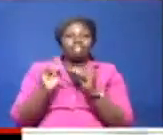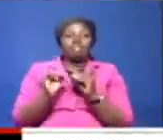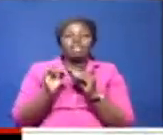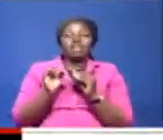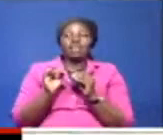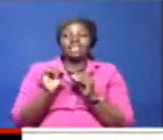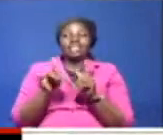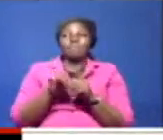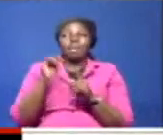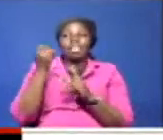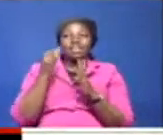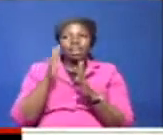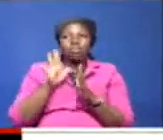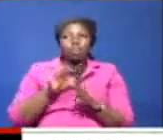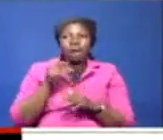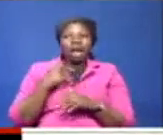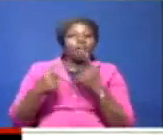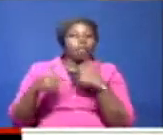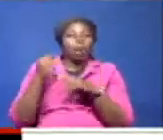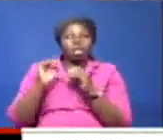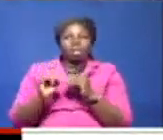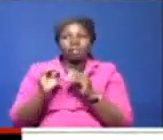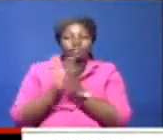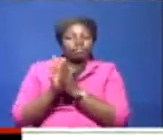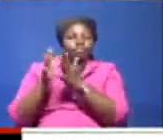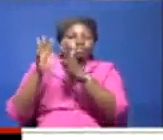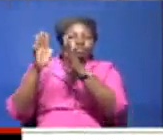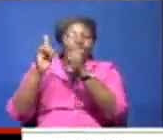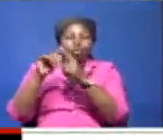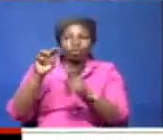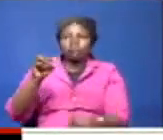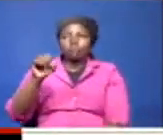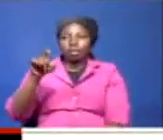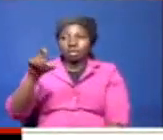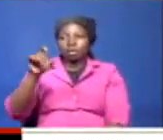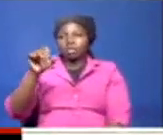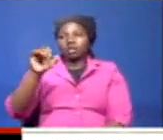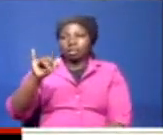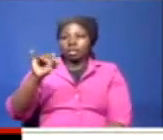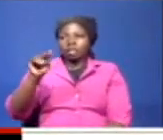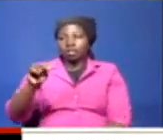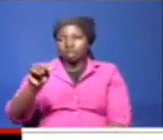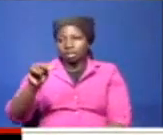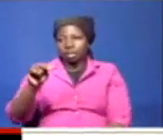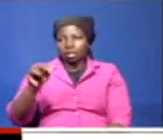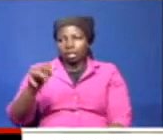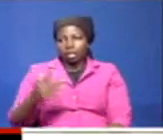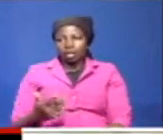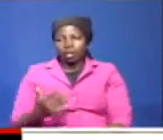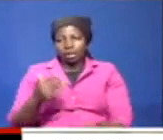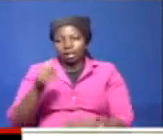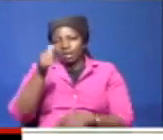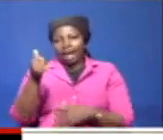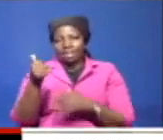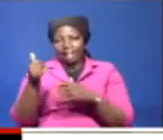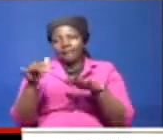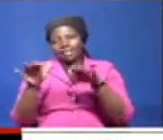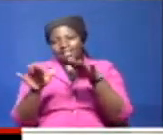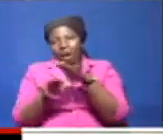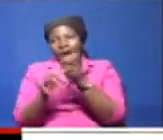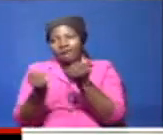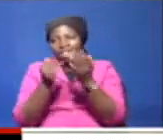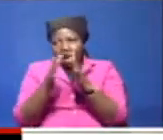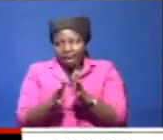has done it. So very big congrats to Maxine and Waigwa navigating for her. I think in second came...